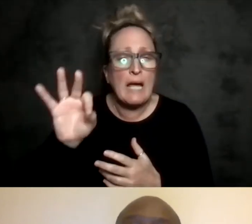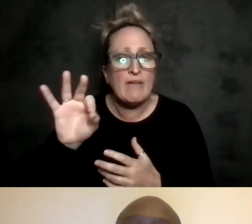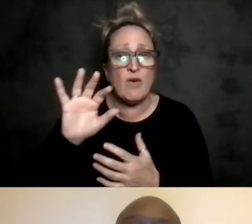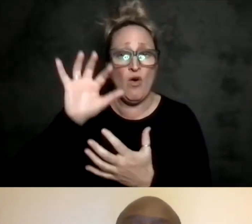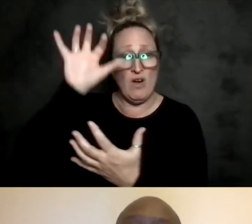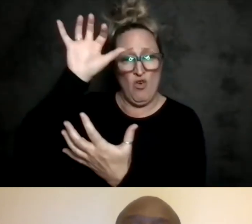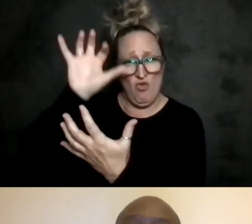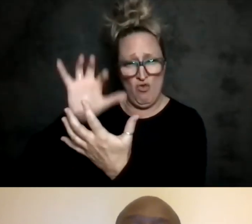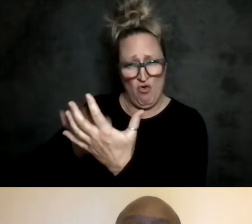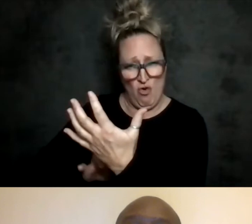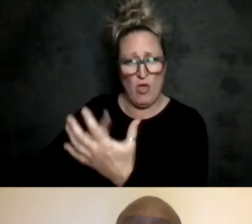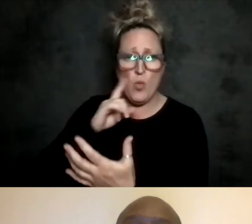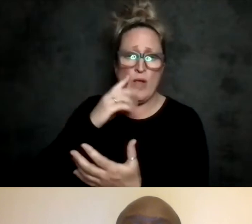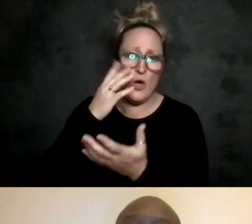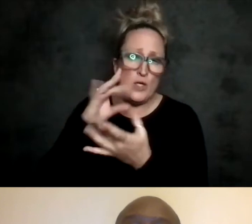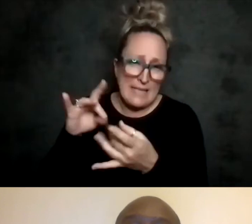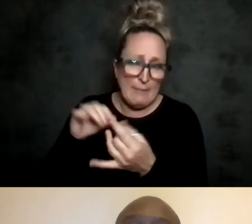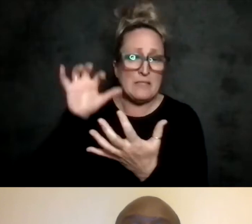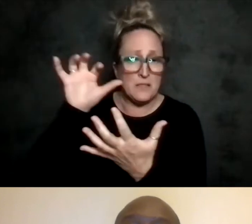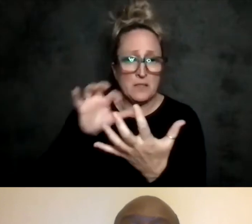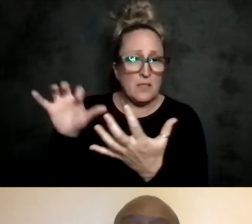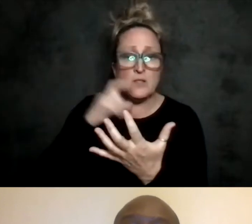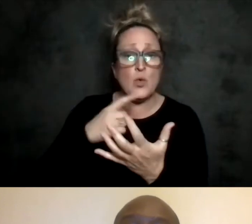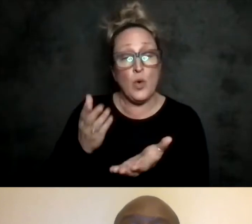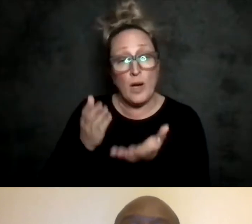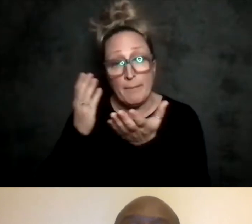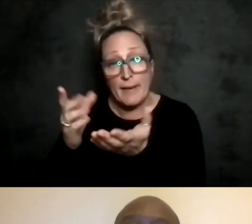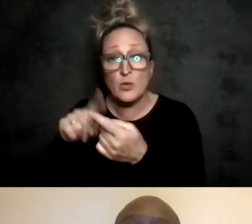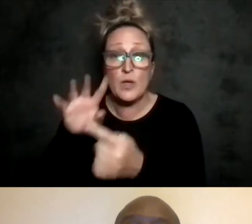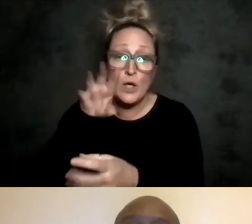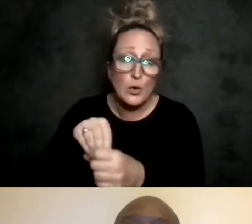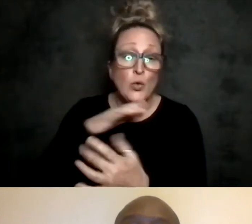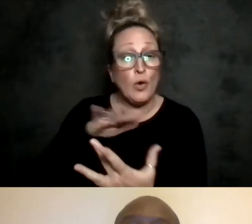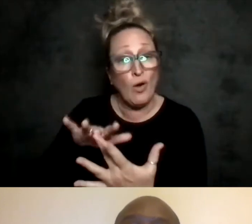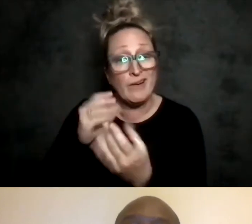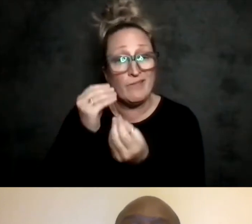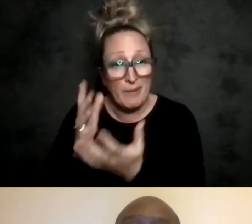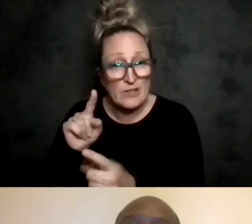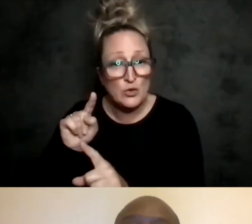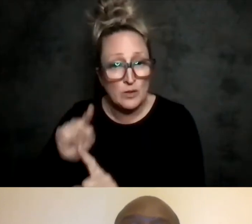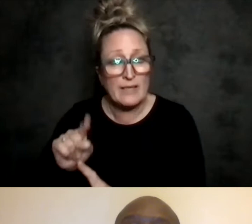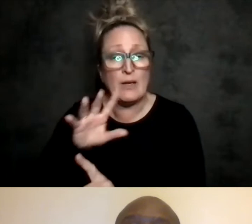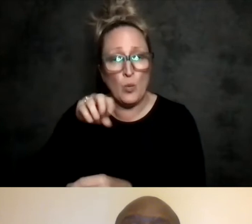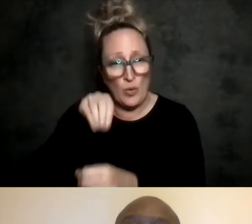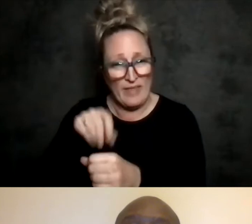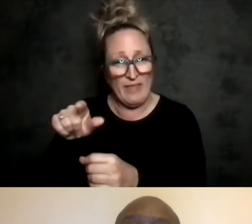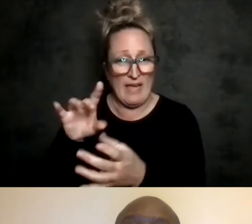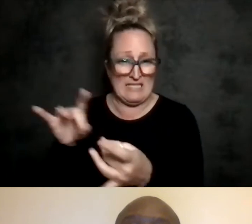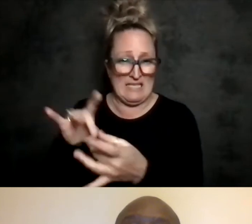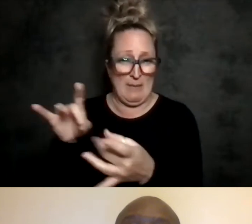all the candidates with their candidate statements. So you'd be recommended to include your contact information in the candidate